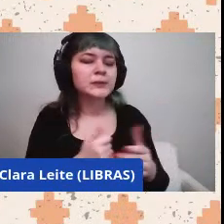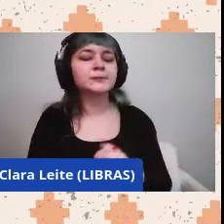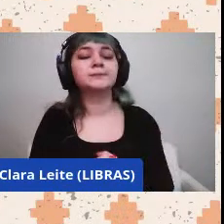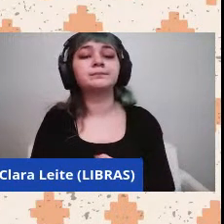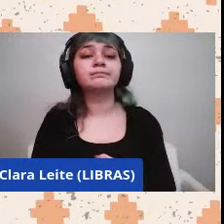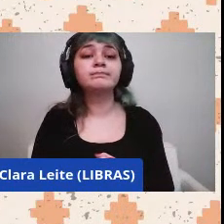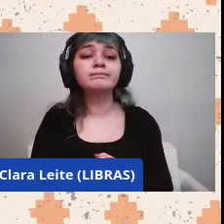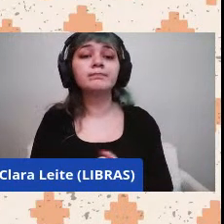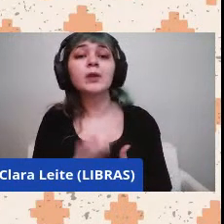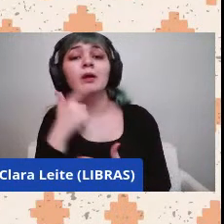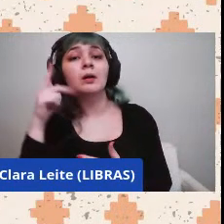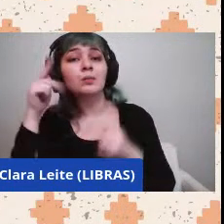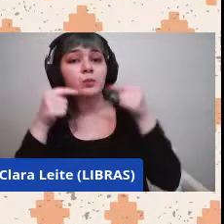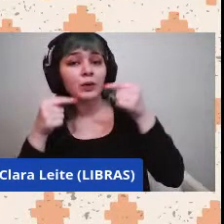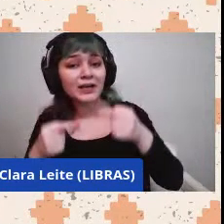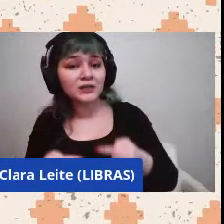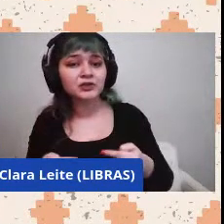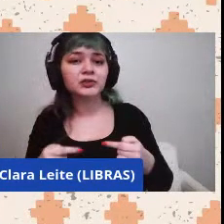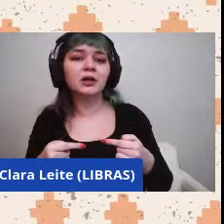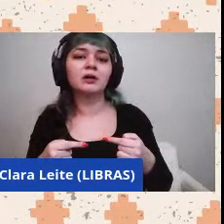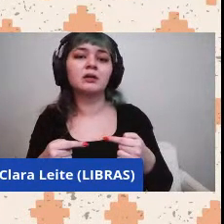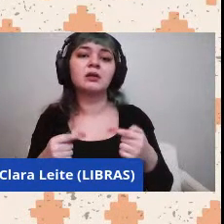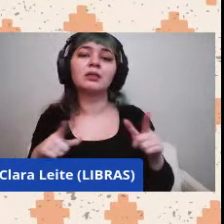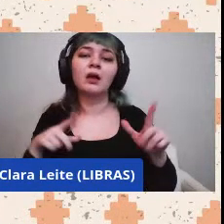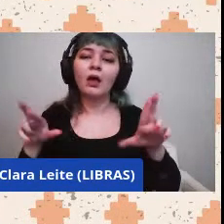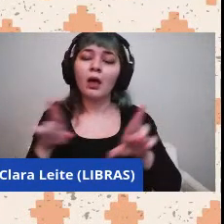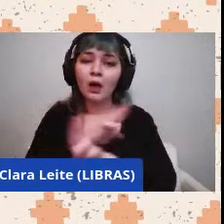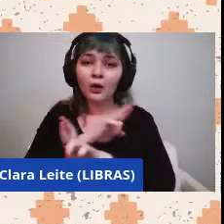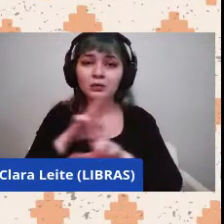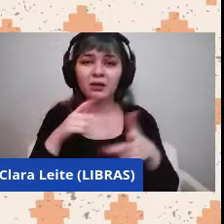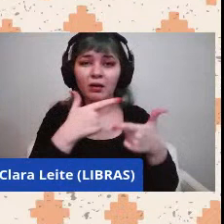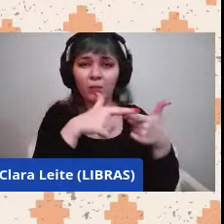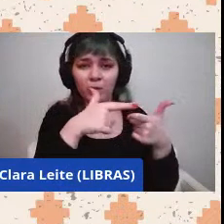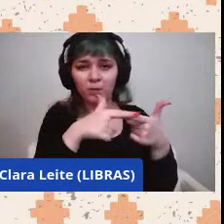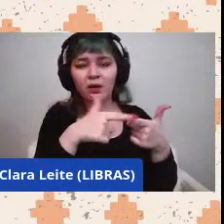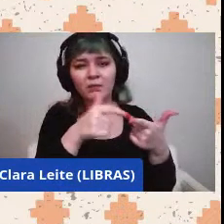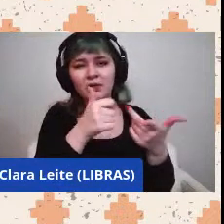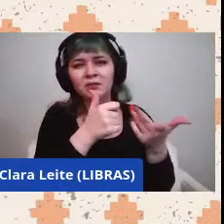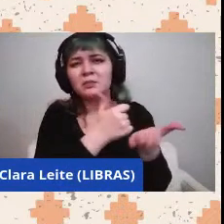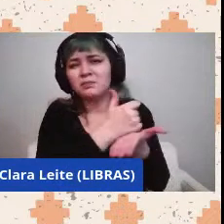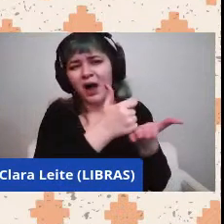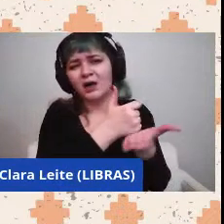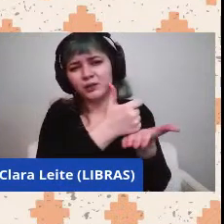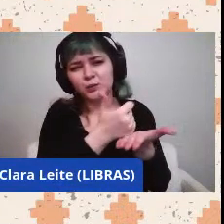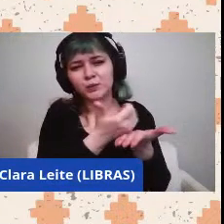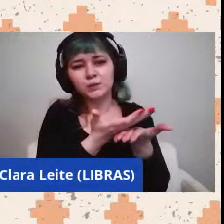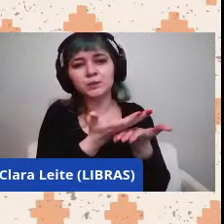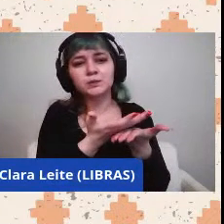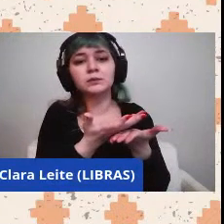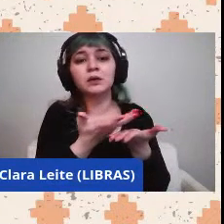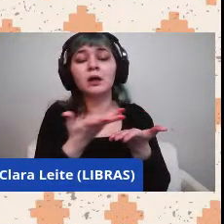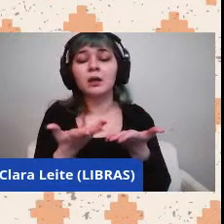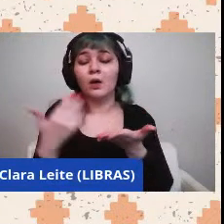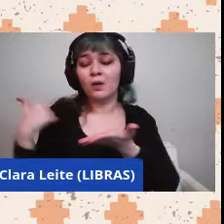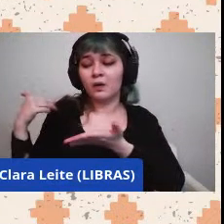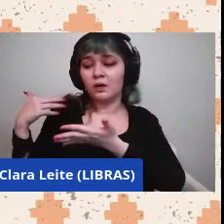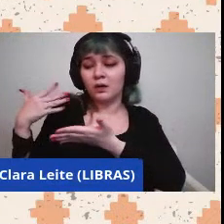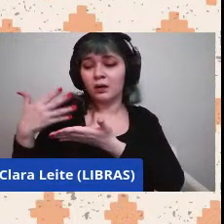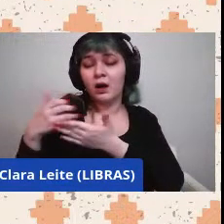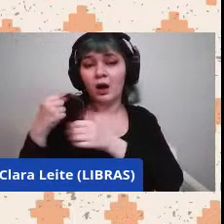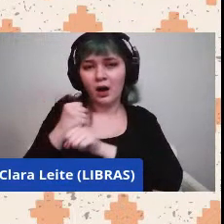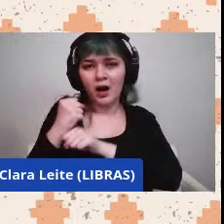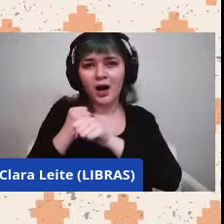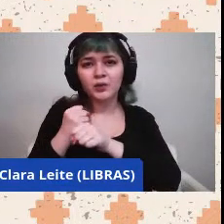Other policies drill down and relate to those basic issues. So in recent years, we've developed